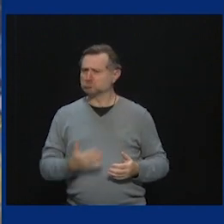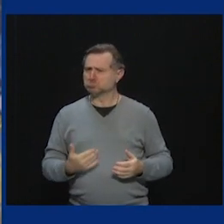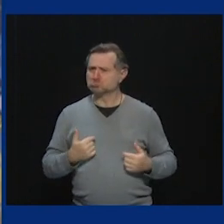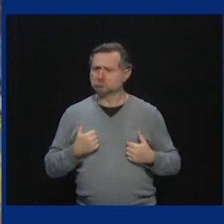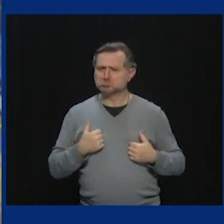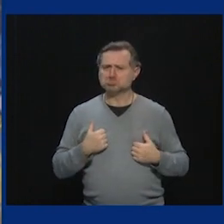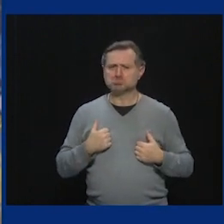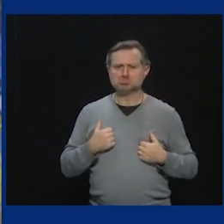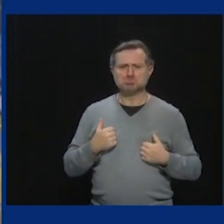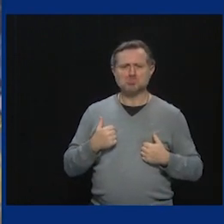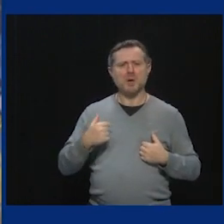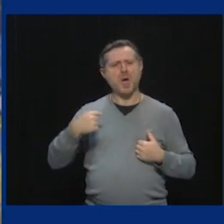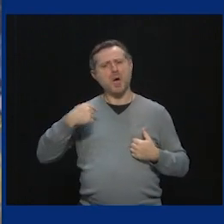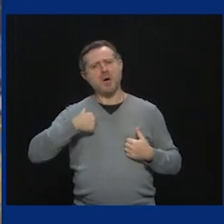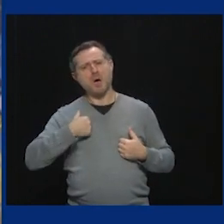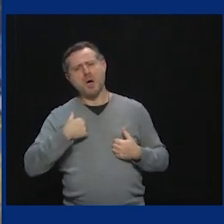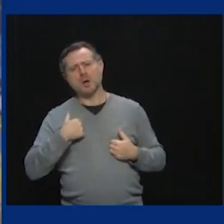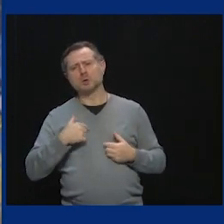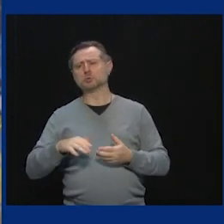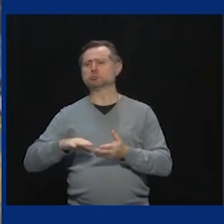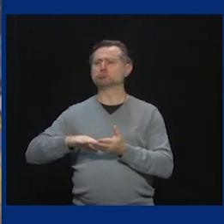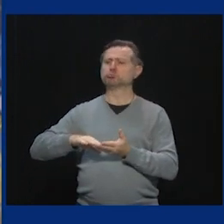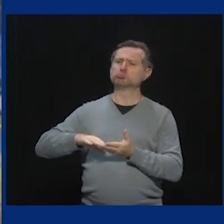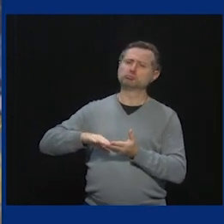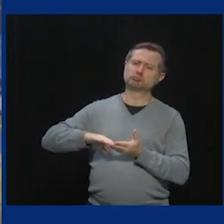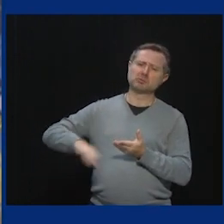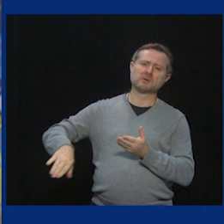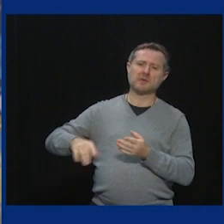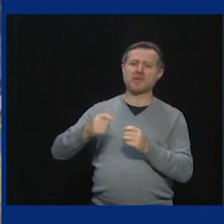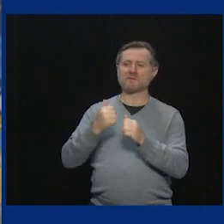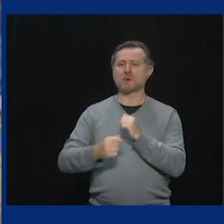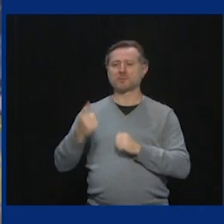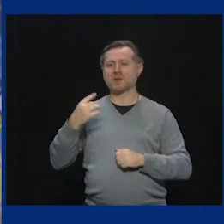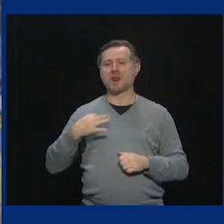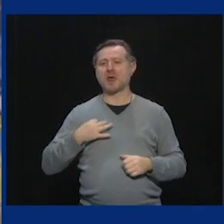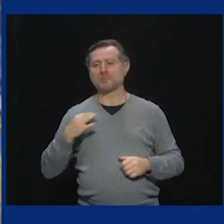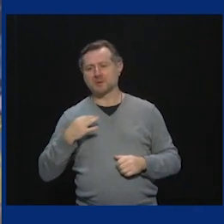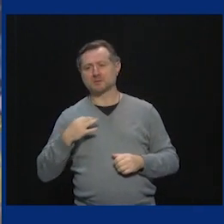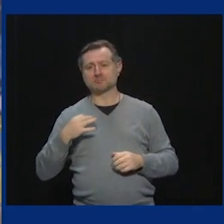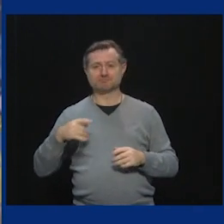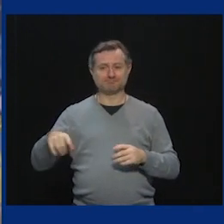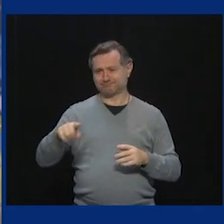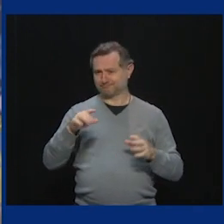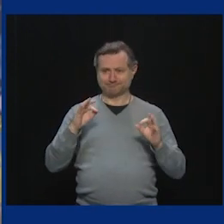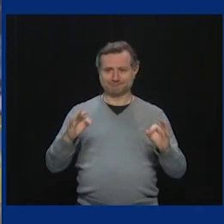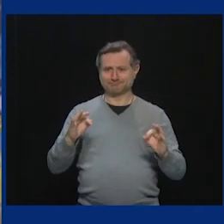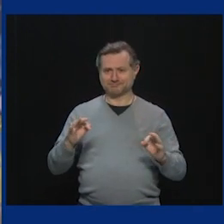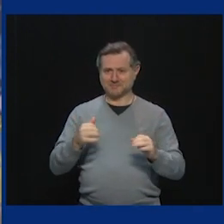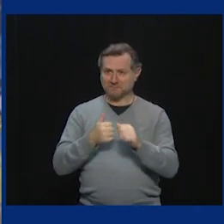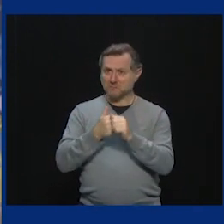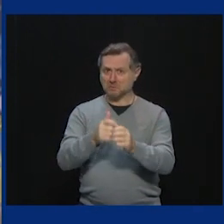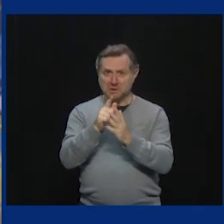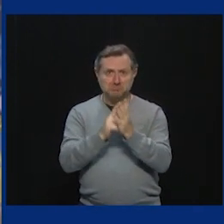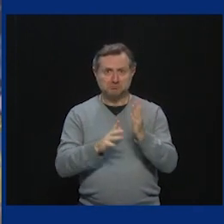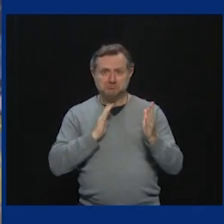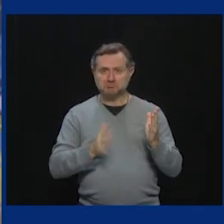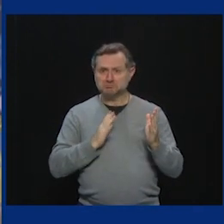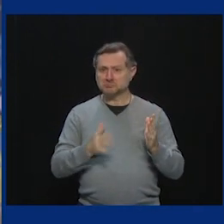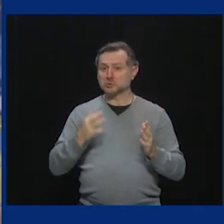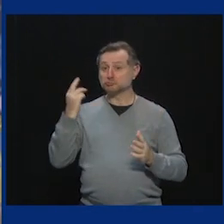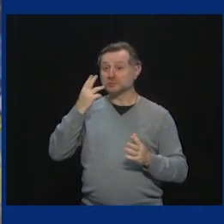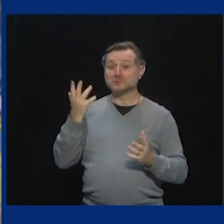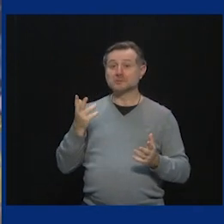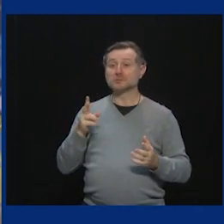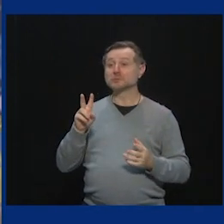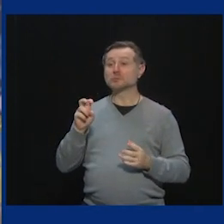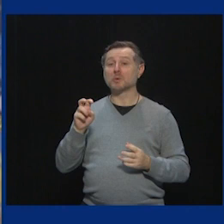everybody who is eligible to be released under that law already, and that's why we had over 200 people released day one, 201 people.